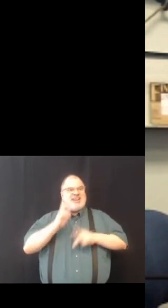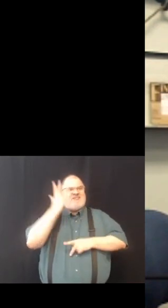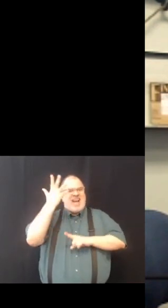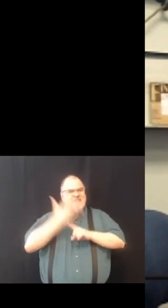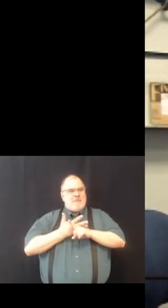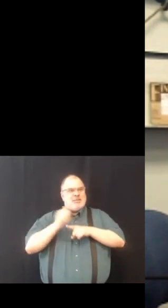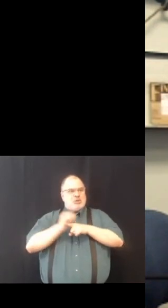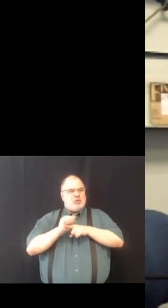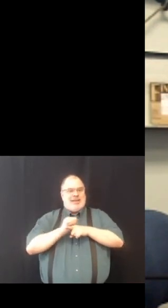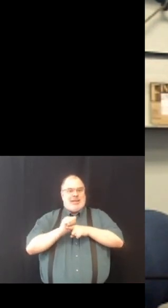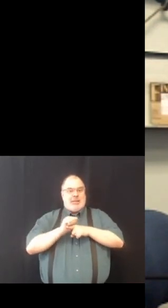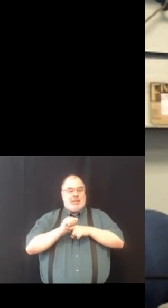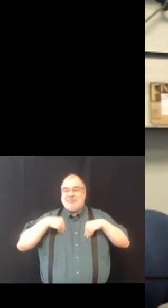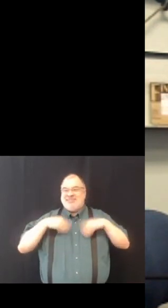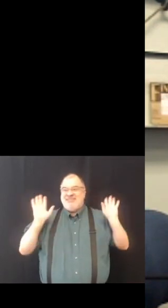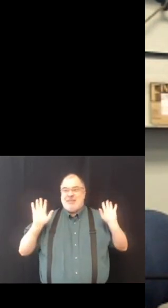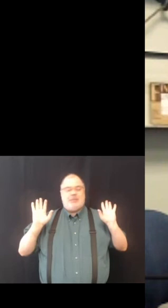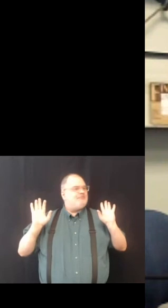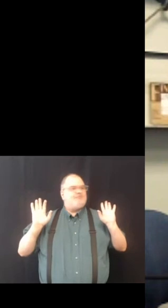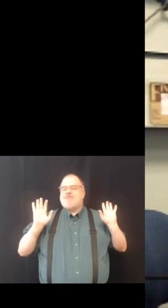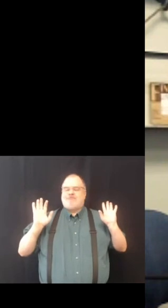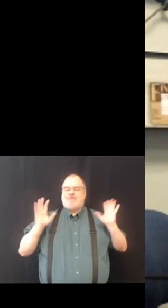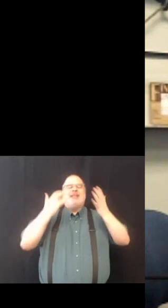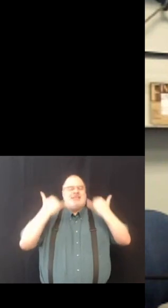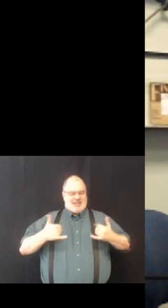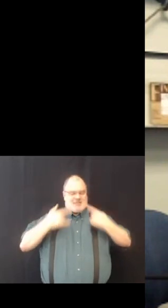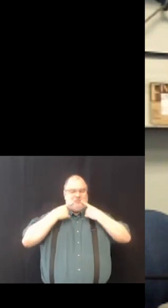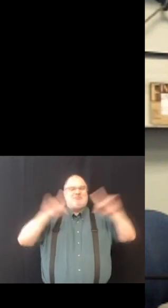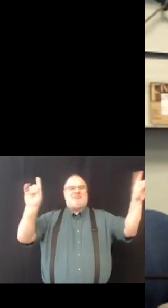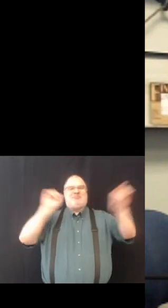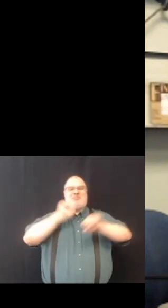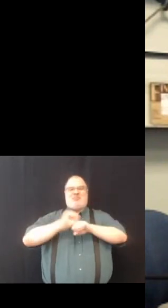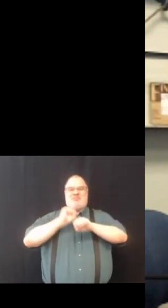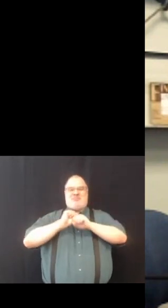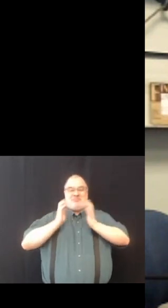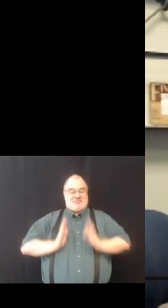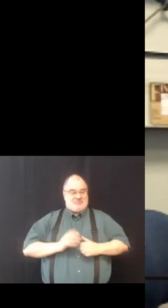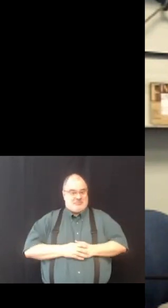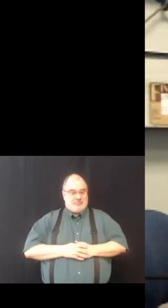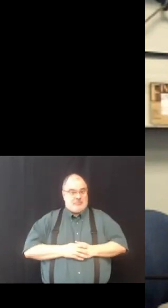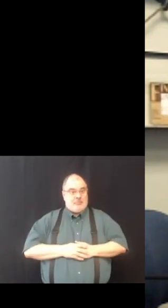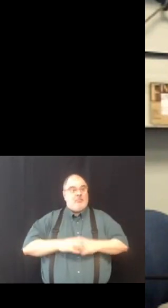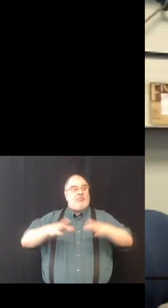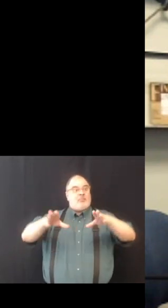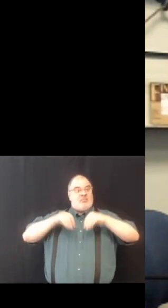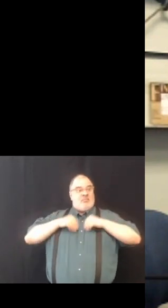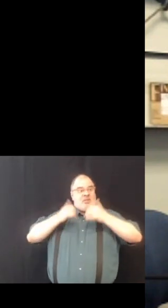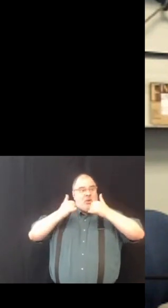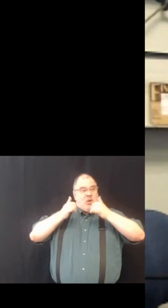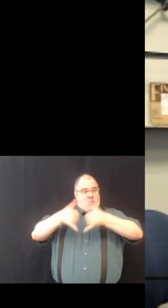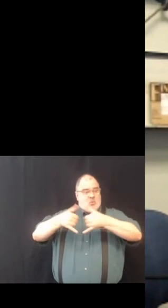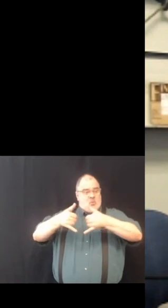didn't give up, and now they are a successful employee. Accepting the award on behalf of Rita's